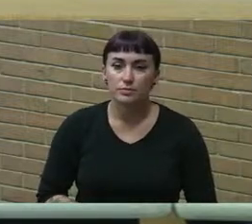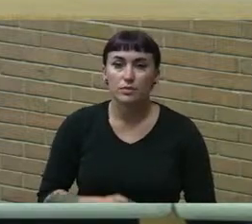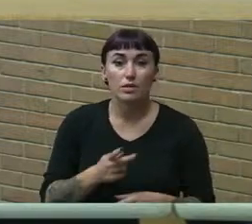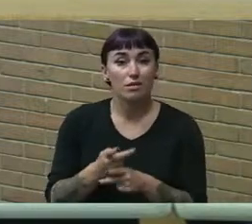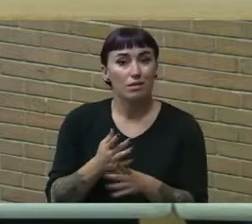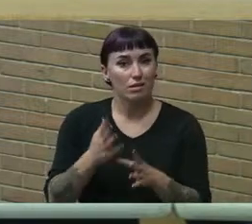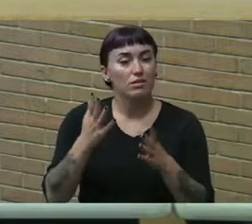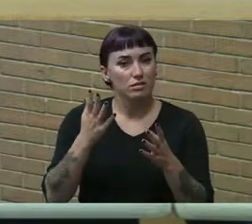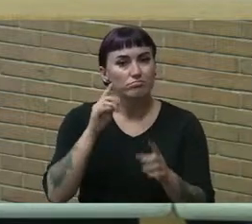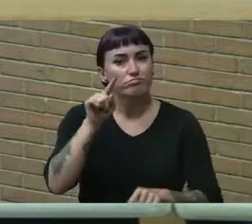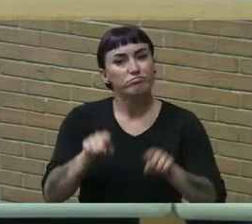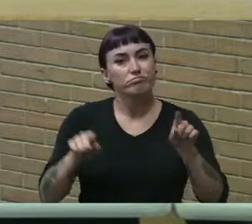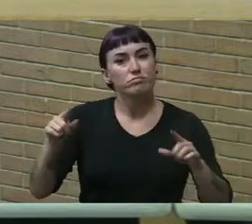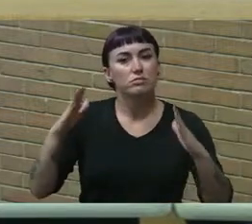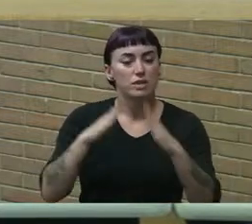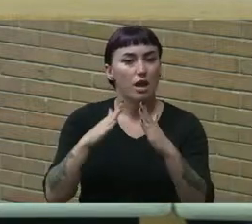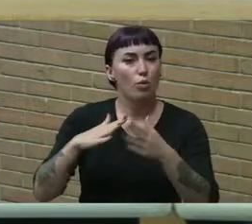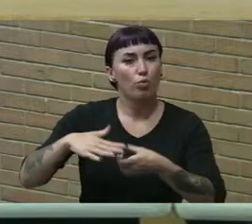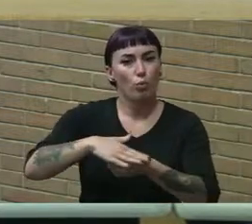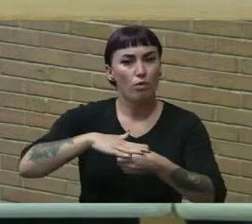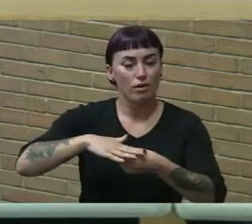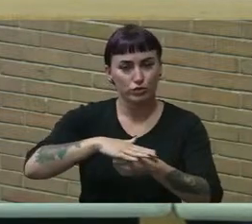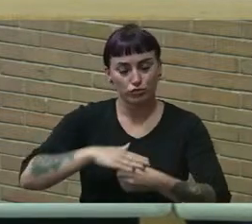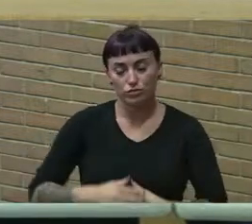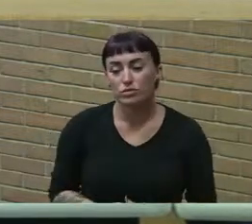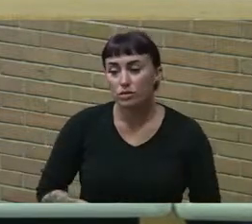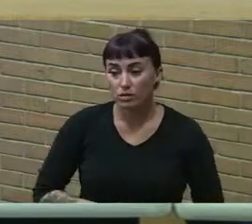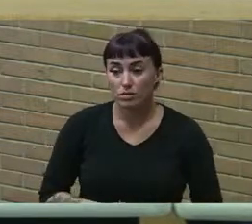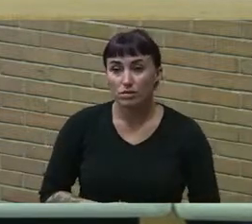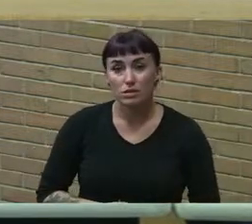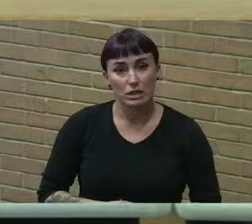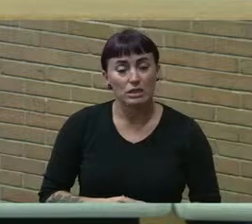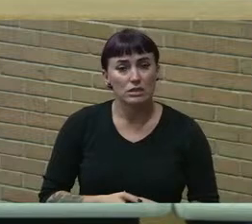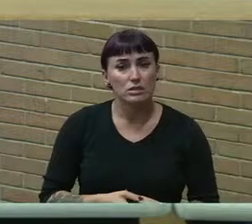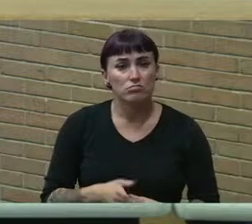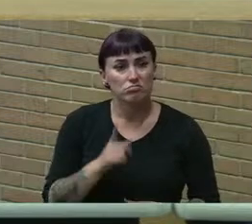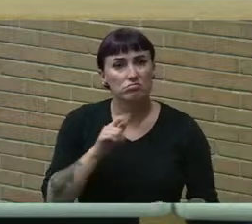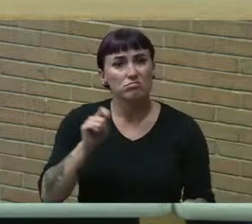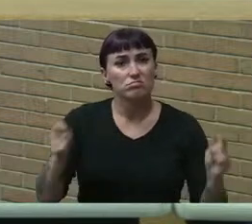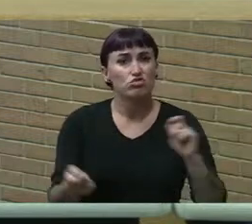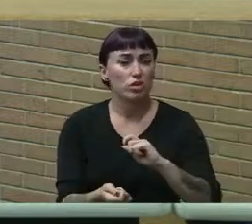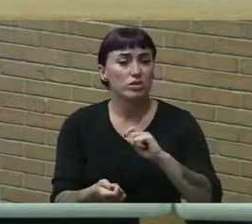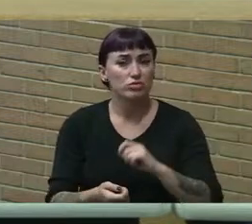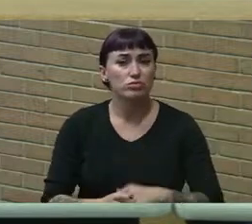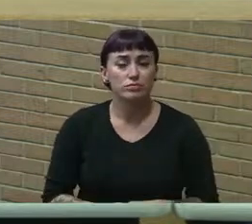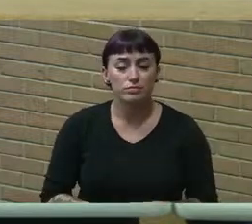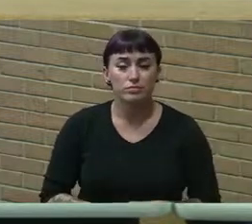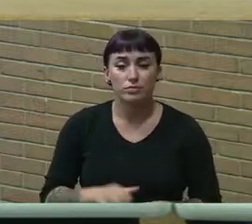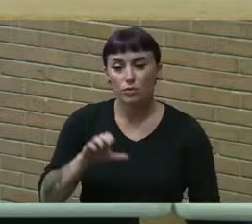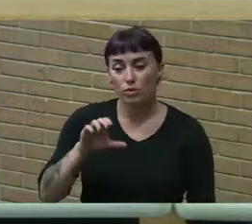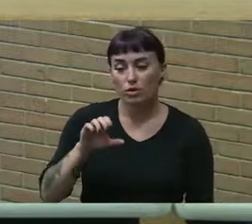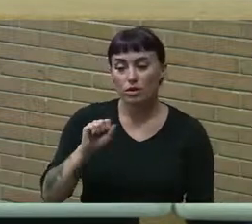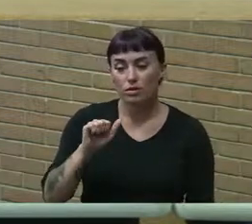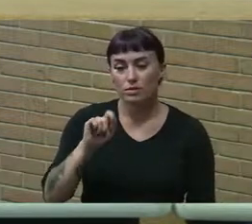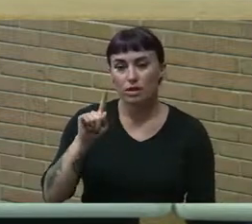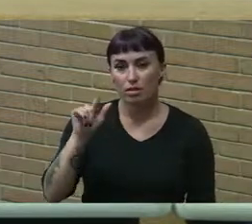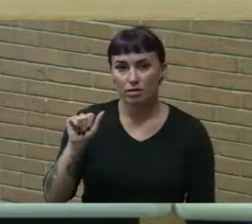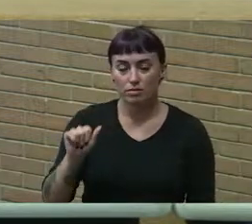It is various town locations, and it is a change with Casella.